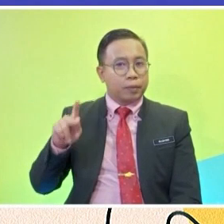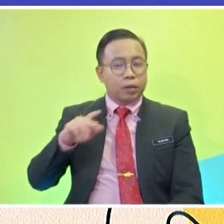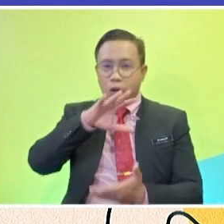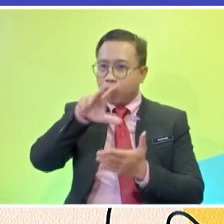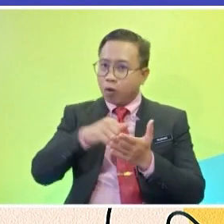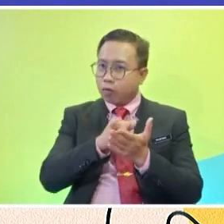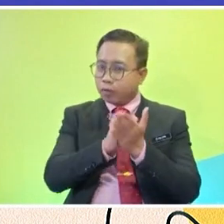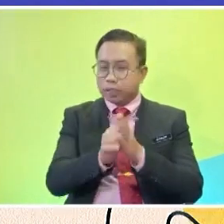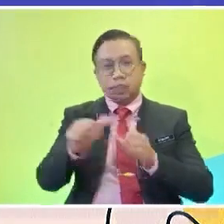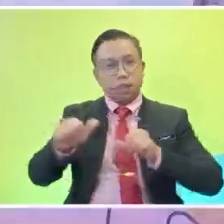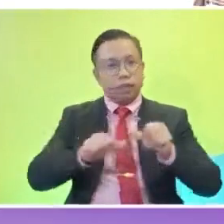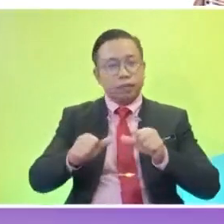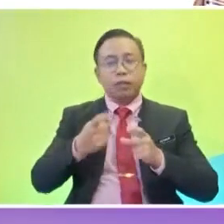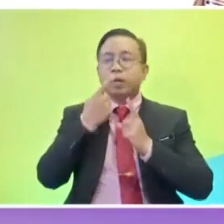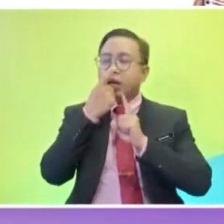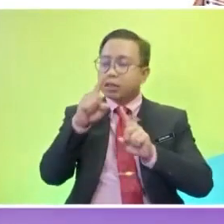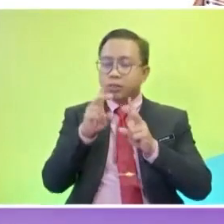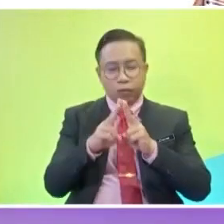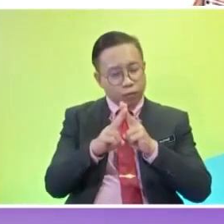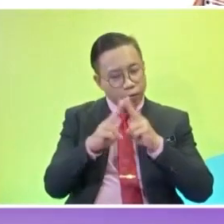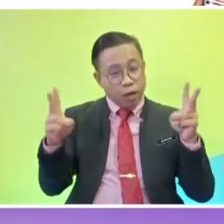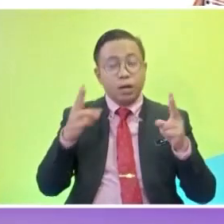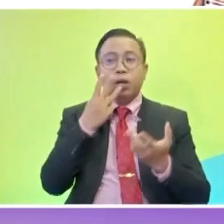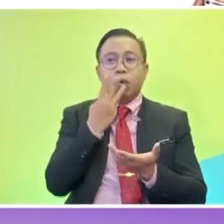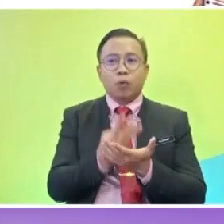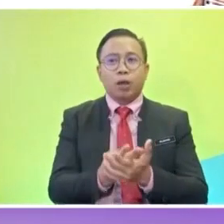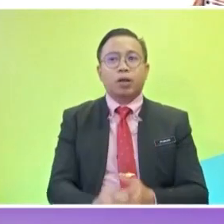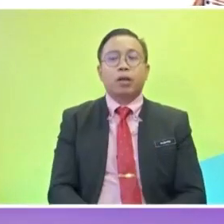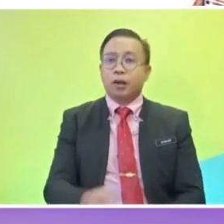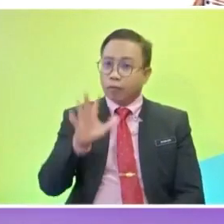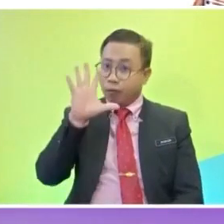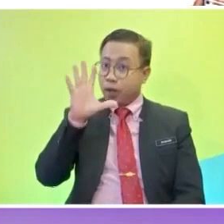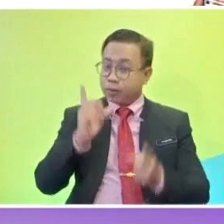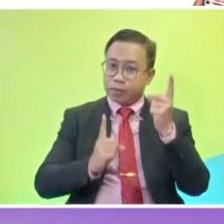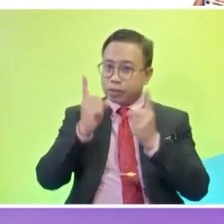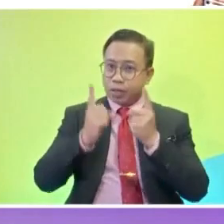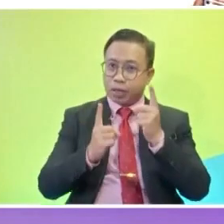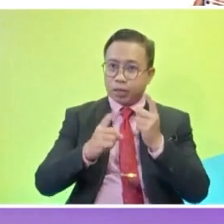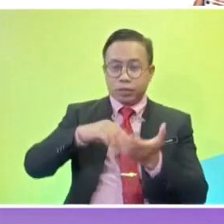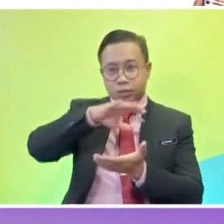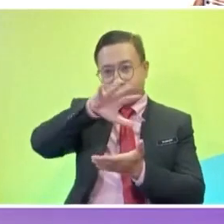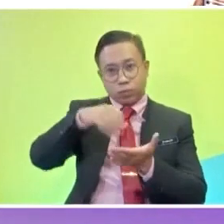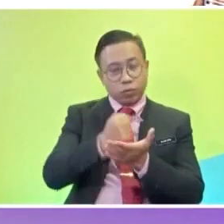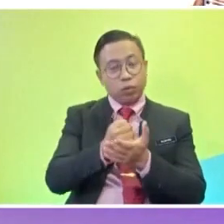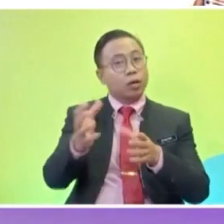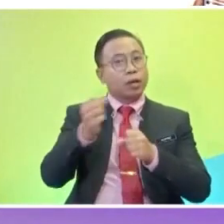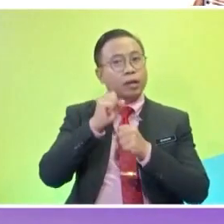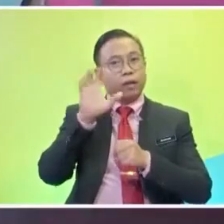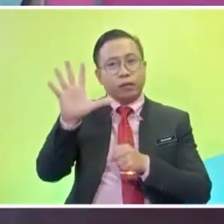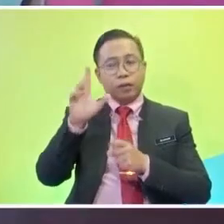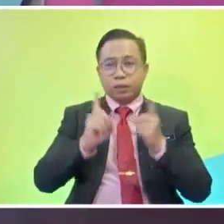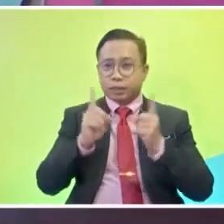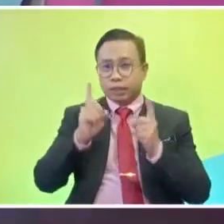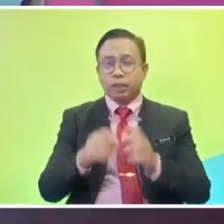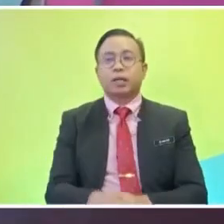this activity, you actually answered really, really well. So Chris, can I give them another five stars? Yes, you can. Oh. So everyone gets another five stars. And